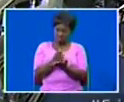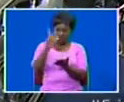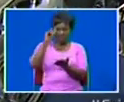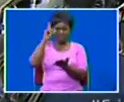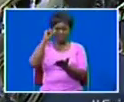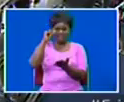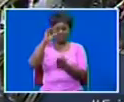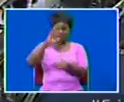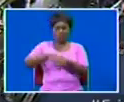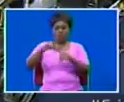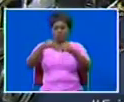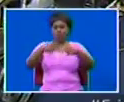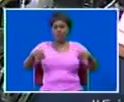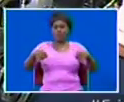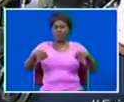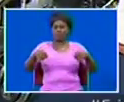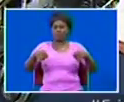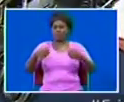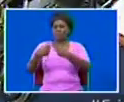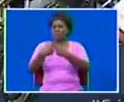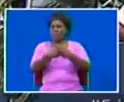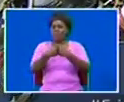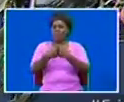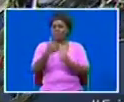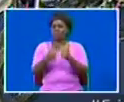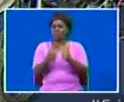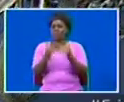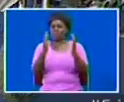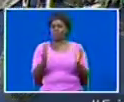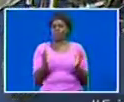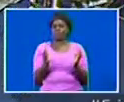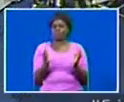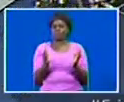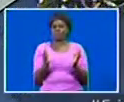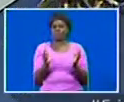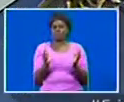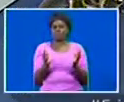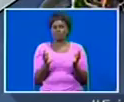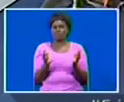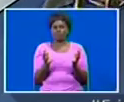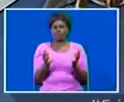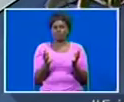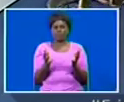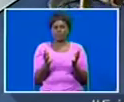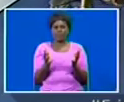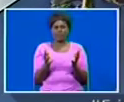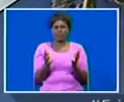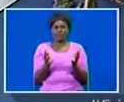some struggles. What can you say has been your biggest challenge? And let's be honest.